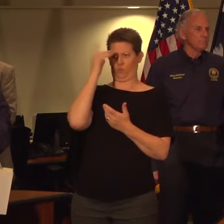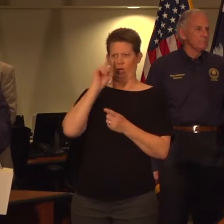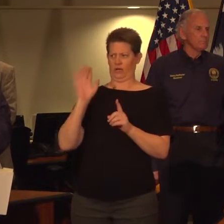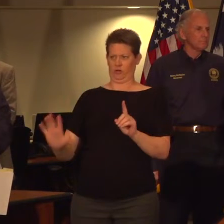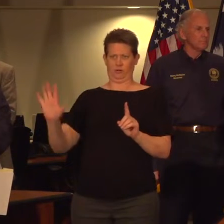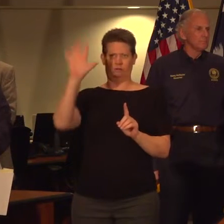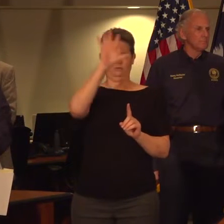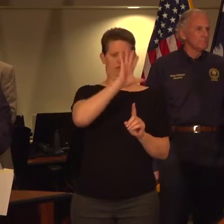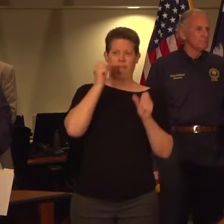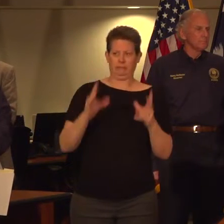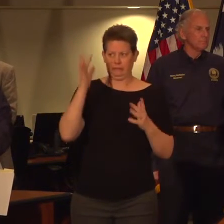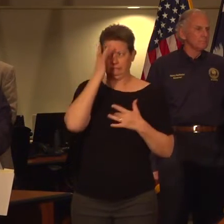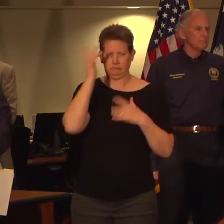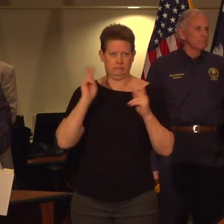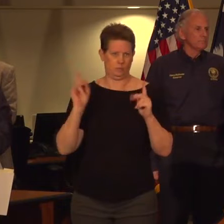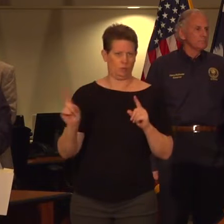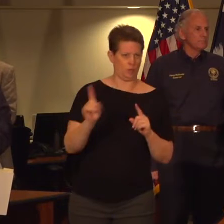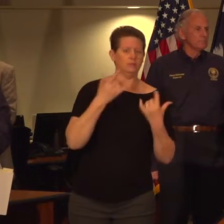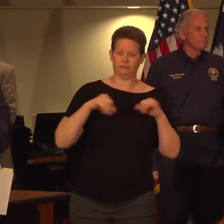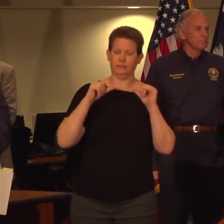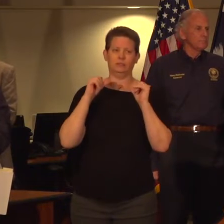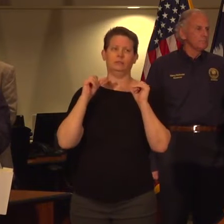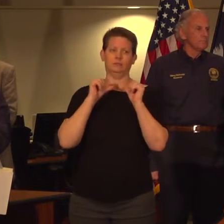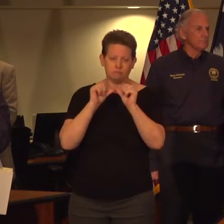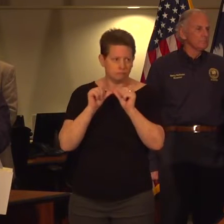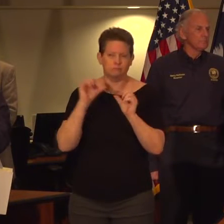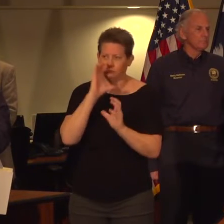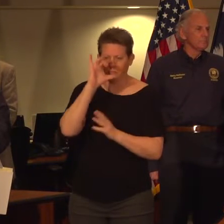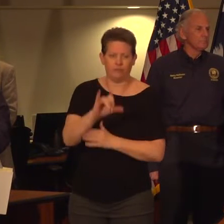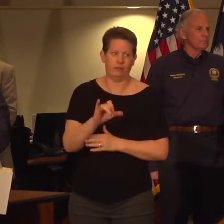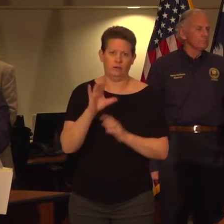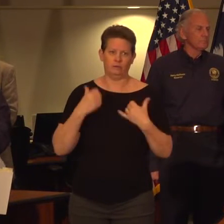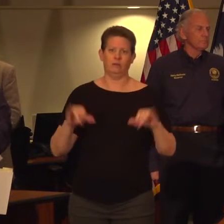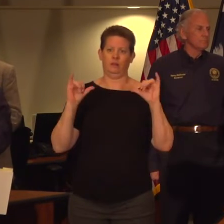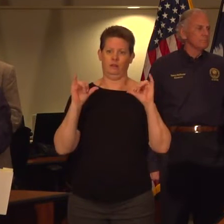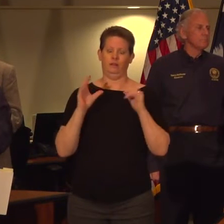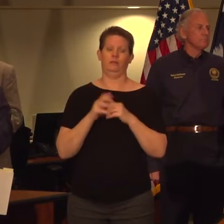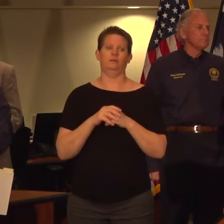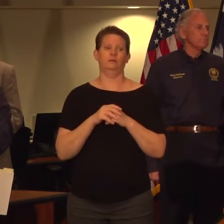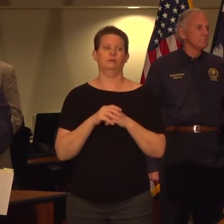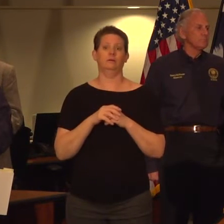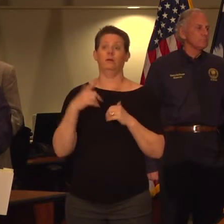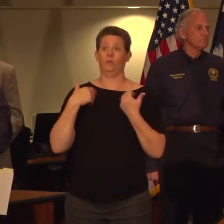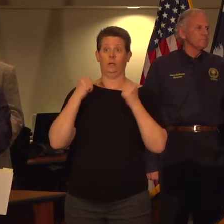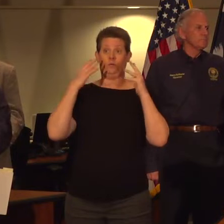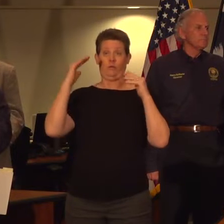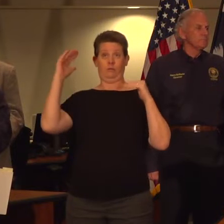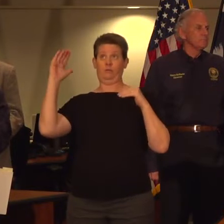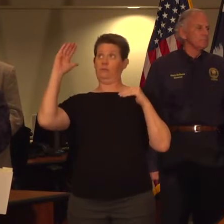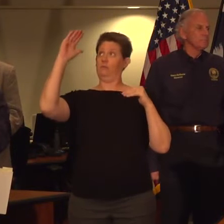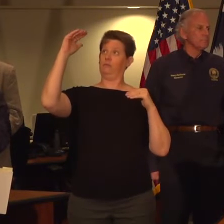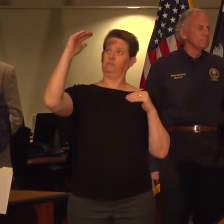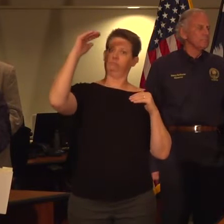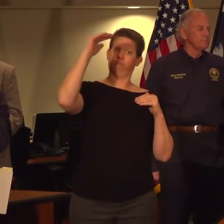state. It's important to remember that even as we work to flatten the curve, that people will continue